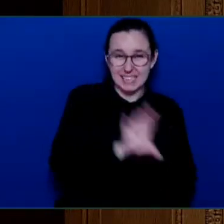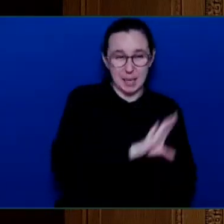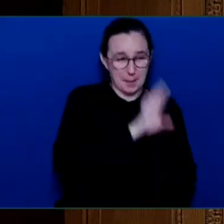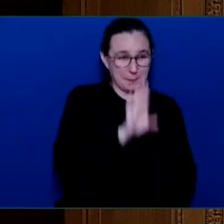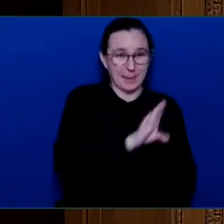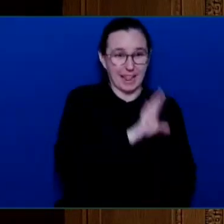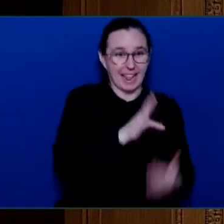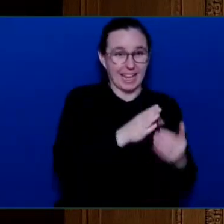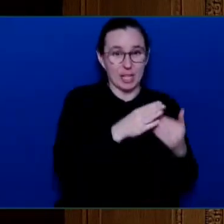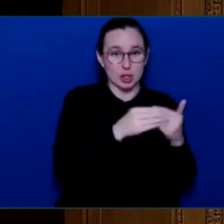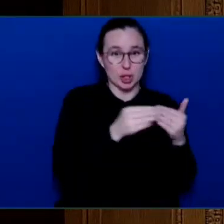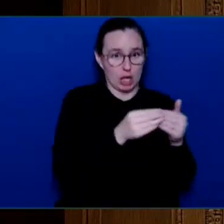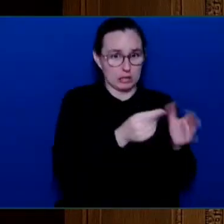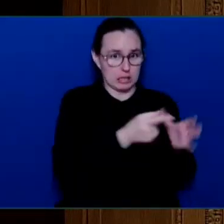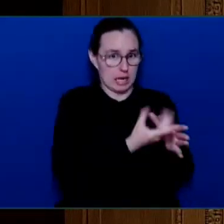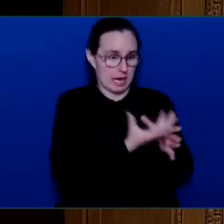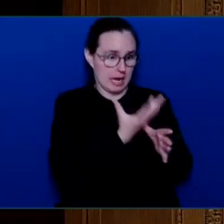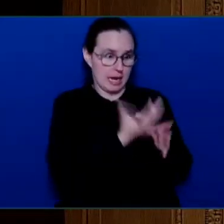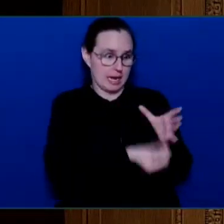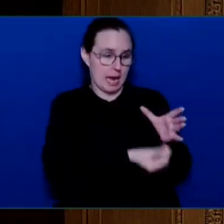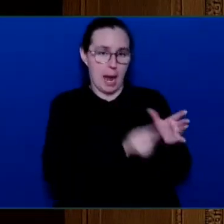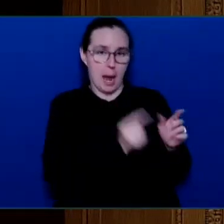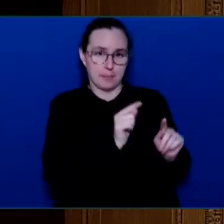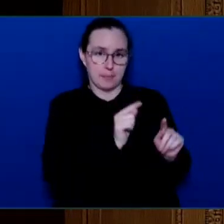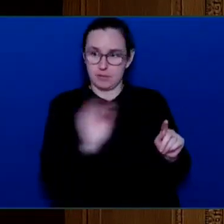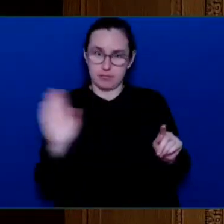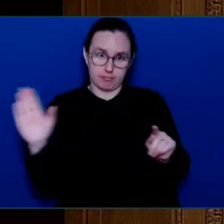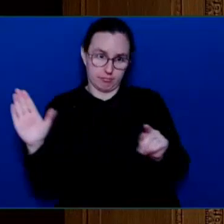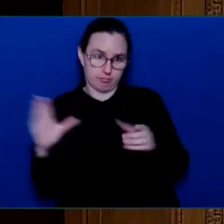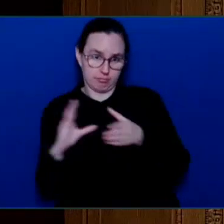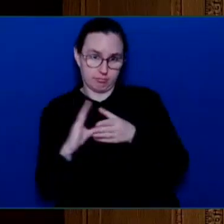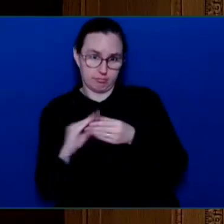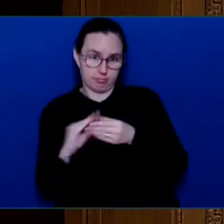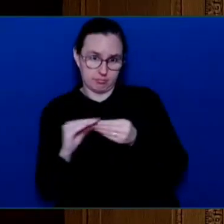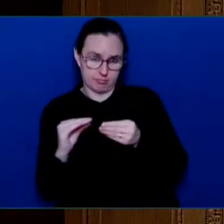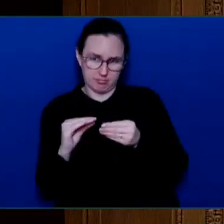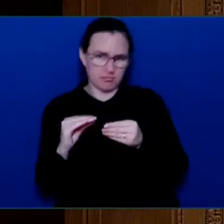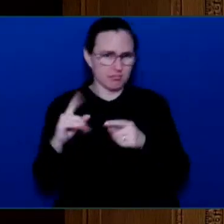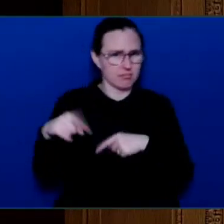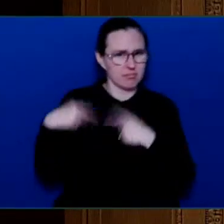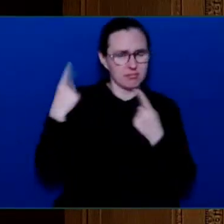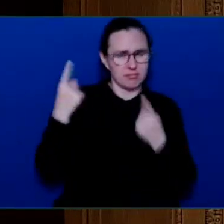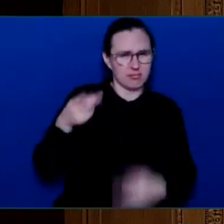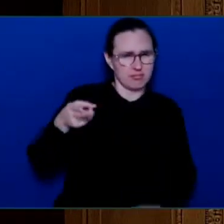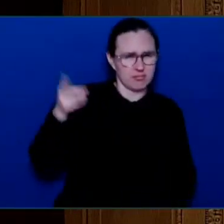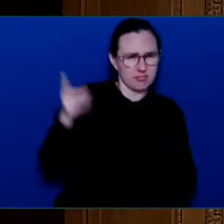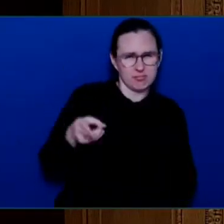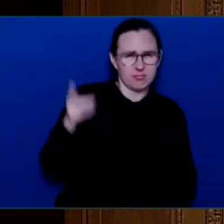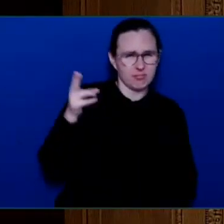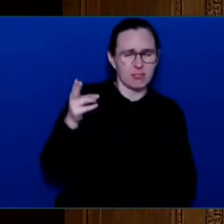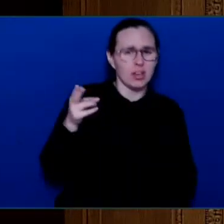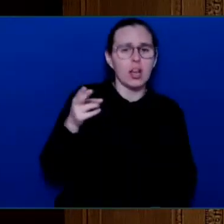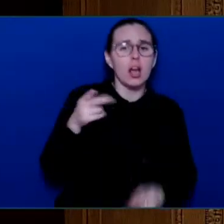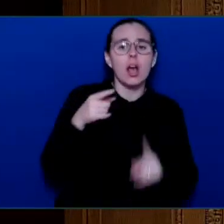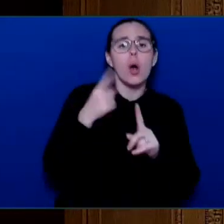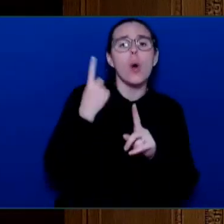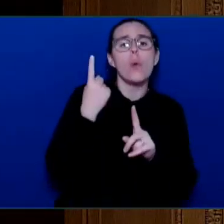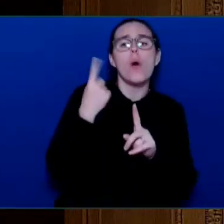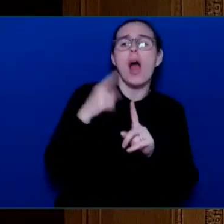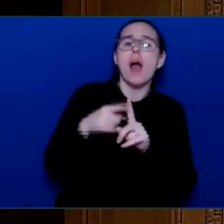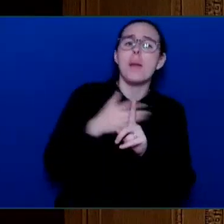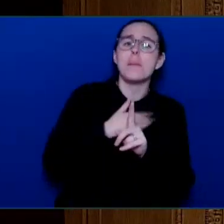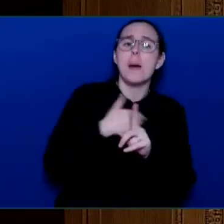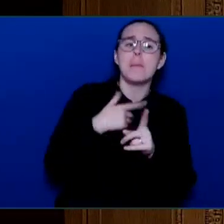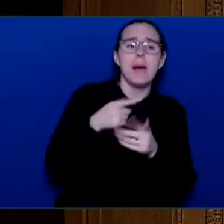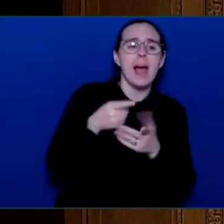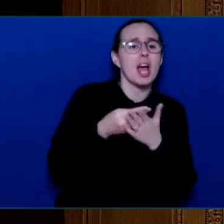what a long-standing respected member of the government's own Economic Forecast Council is saying. My question is to the Finance Minister.